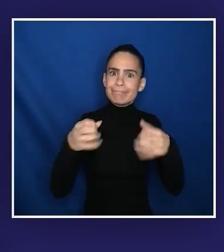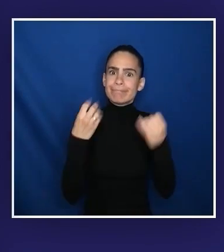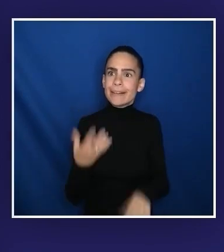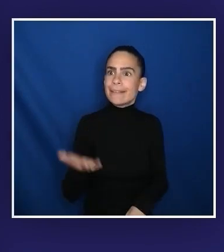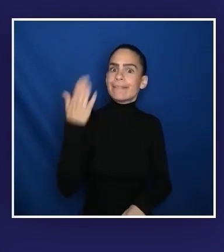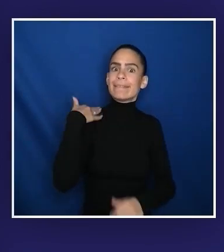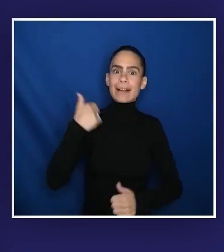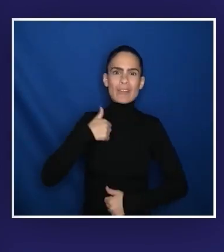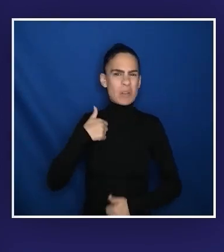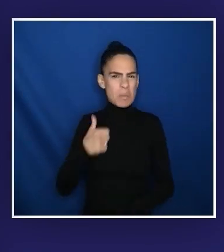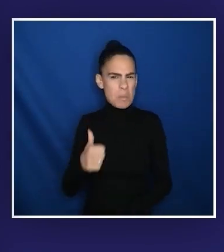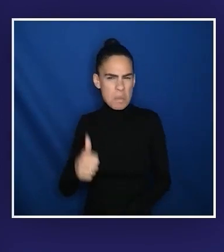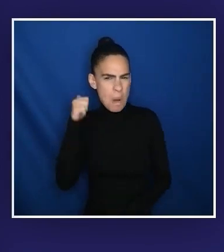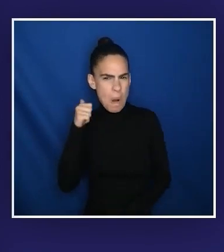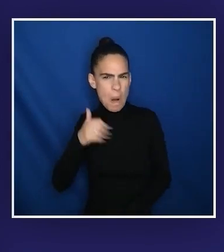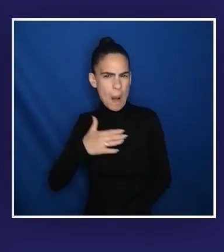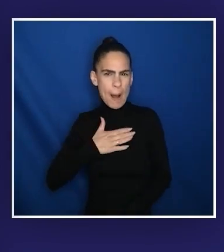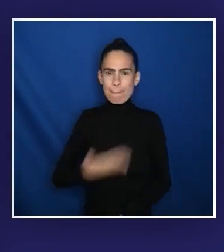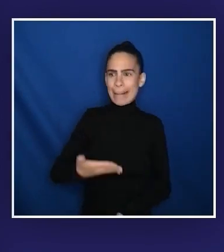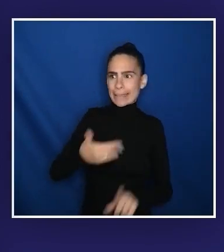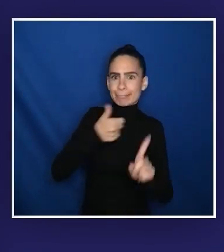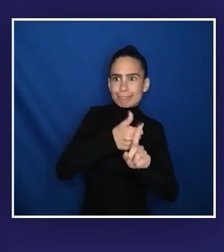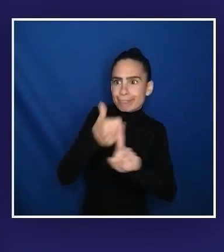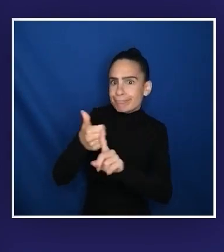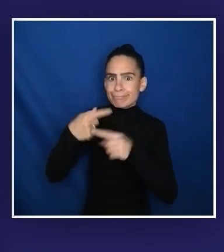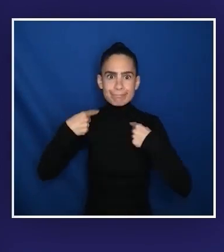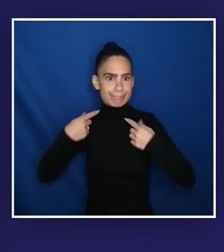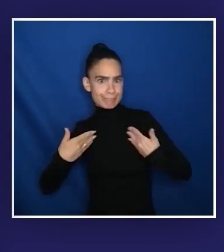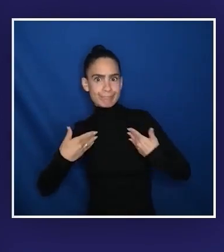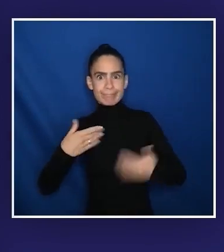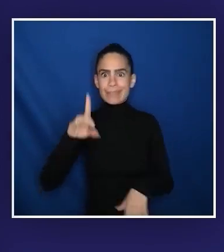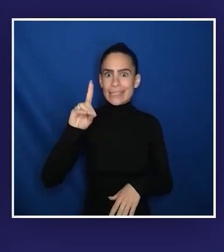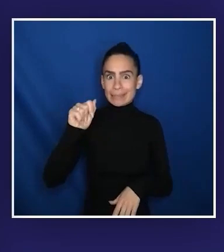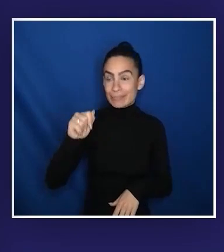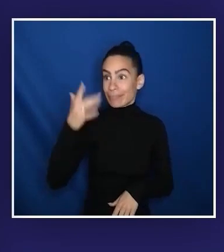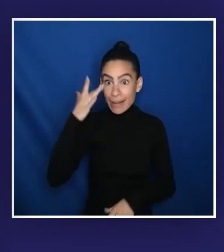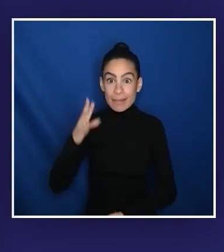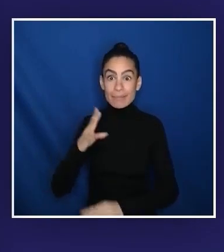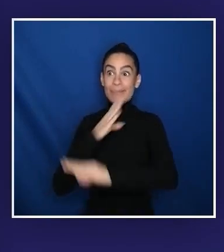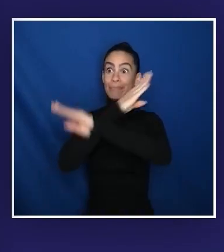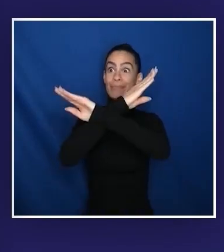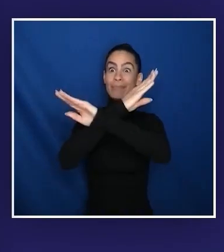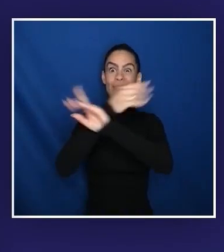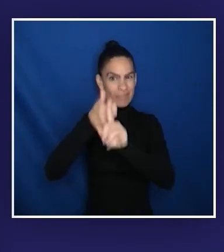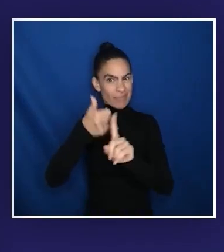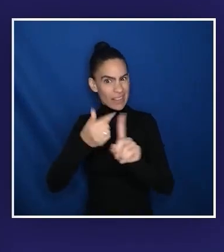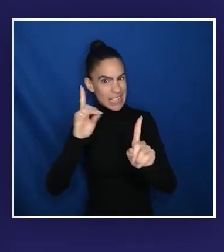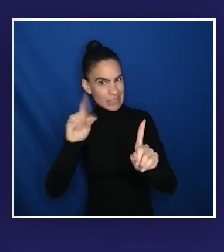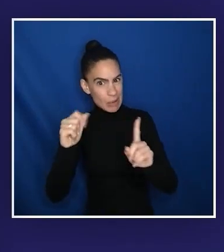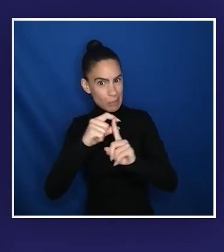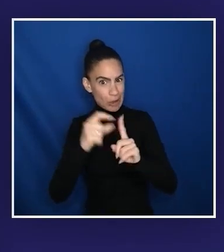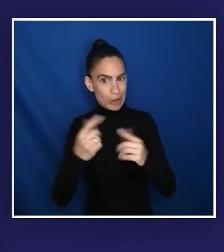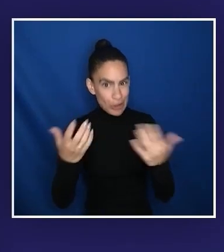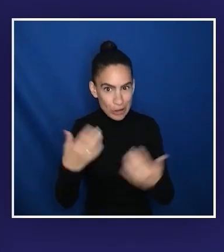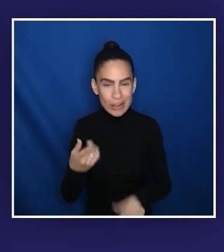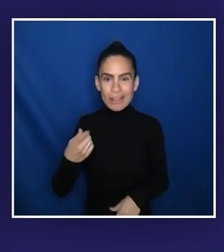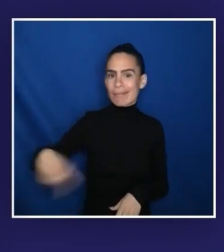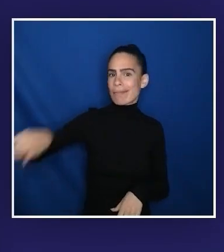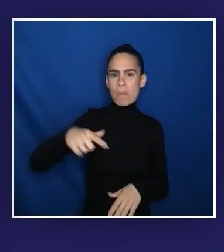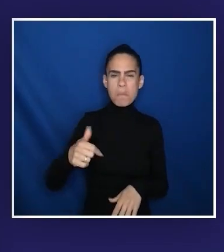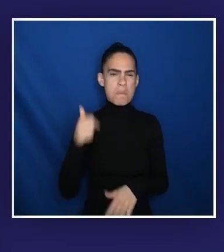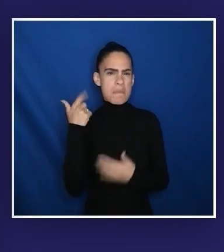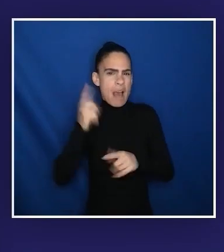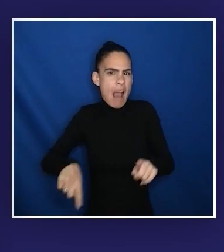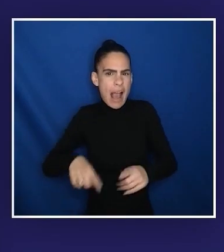veterans won't admit to themselves that they're disabled. There's a barrier there with that word disability or disabled that